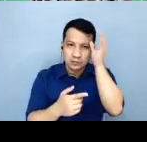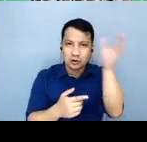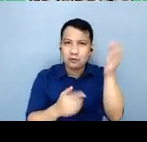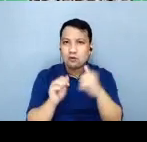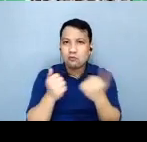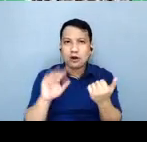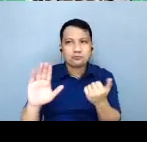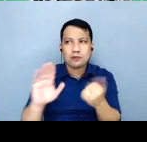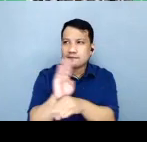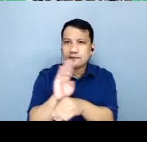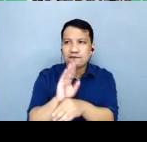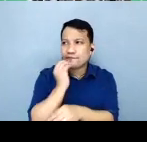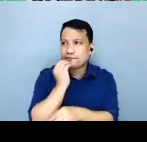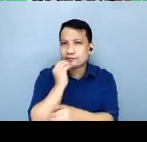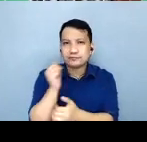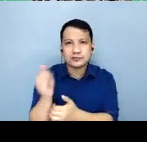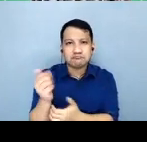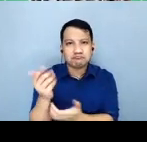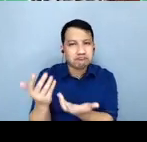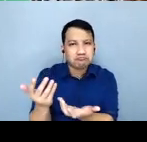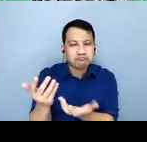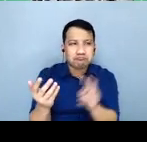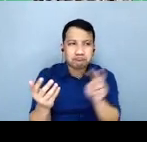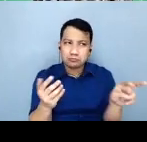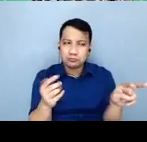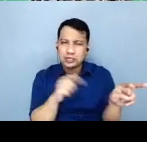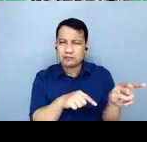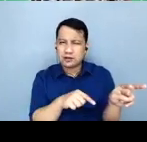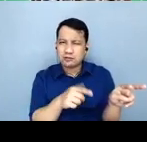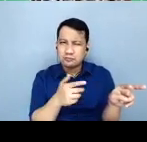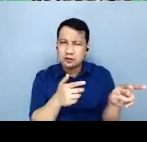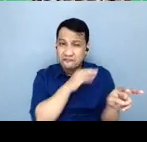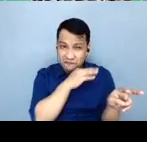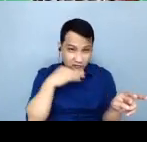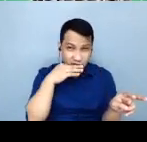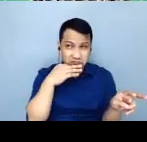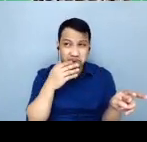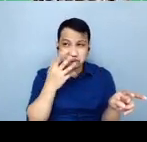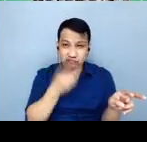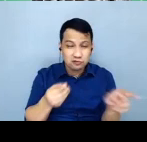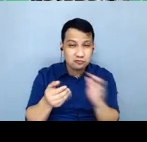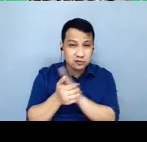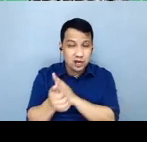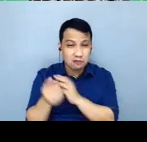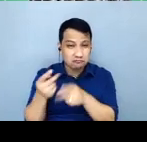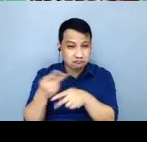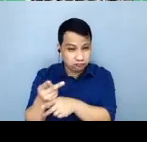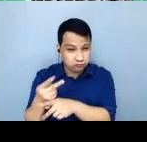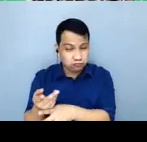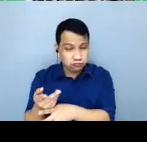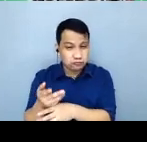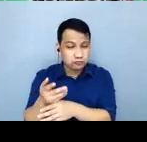kind of food that you sell, would it be something that you can source locally? Are there farmers who have an excess of produce who you can take